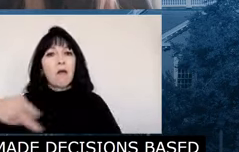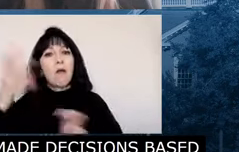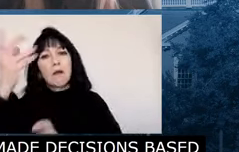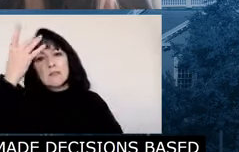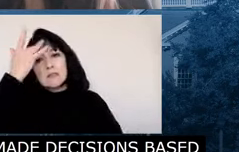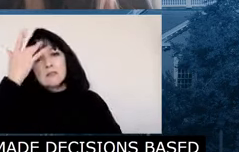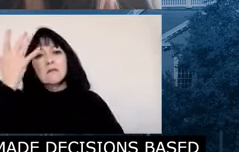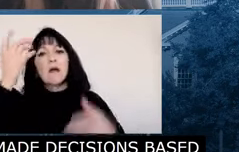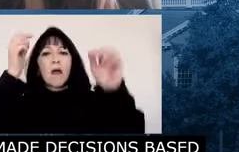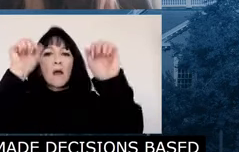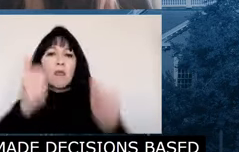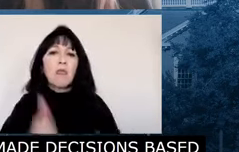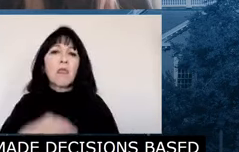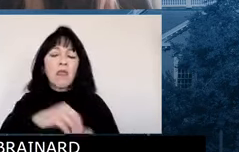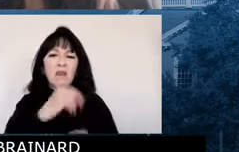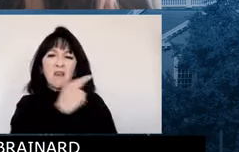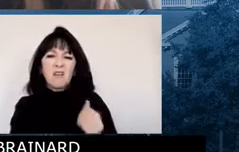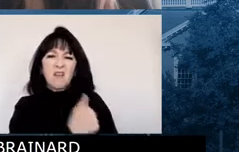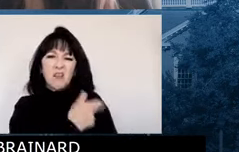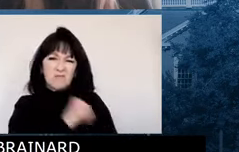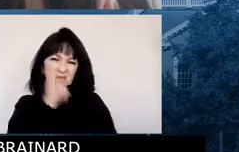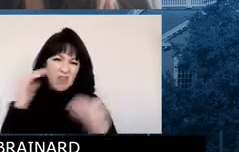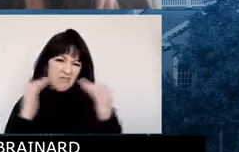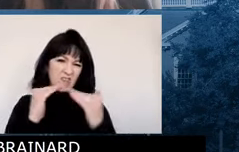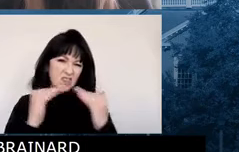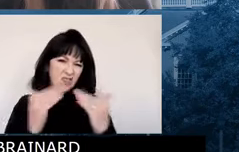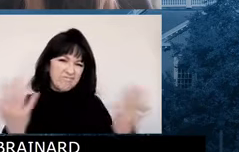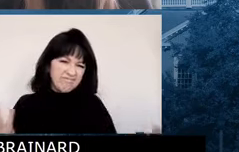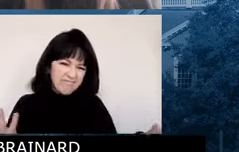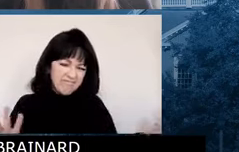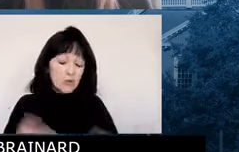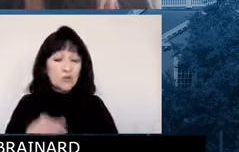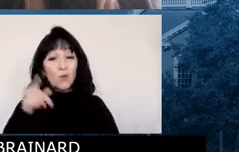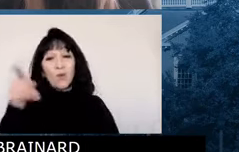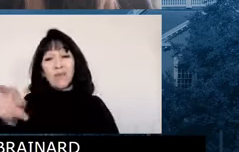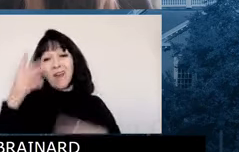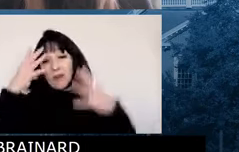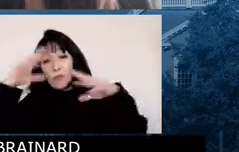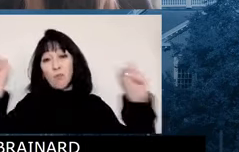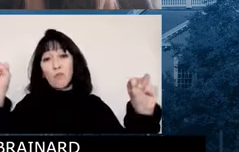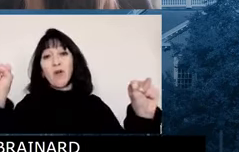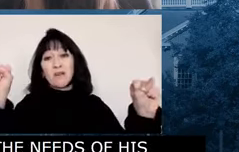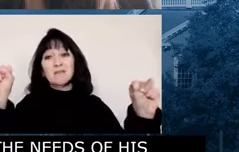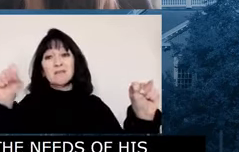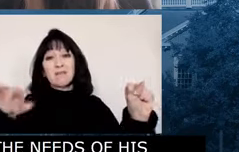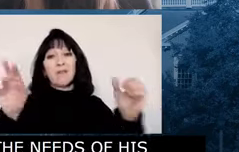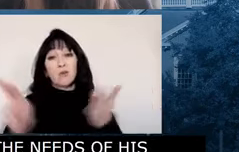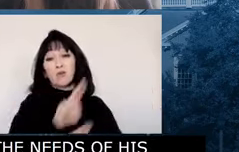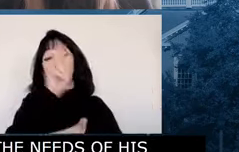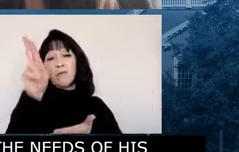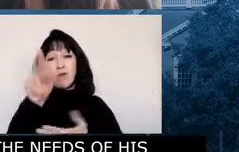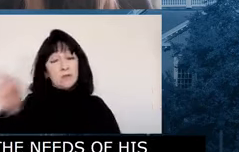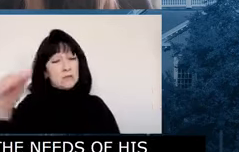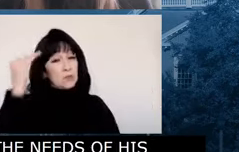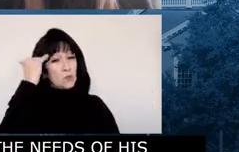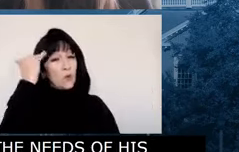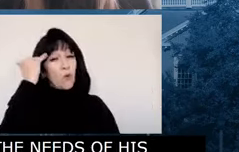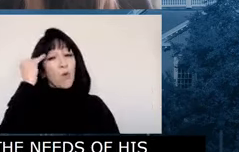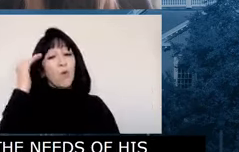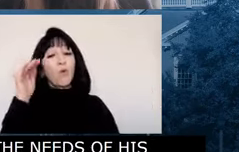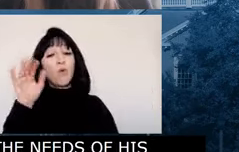his students better than most of us, and certainly better than I do. And so I applaud him for